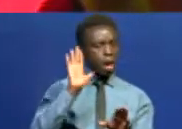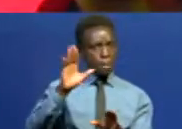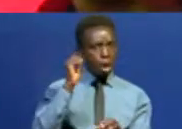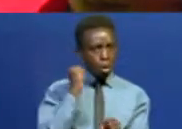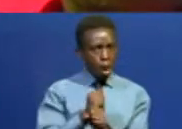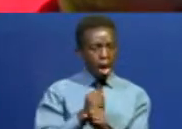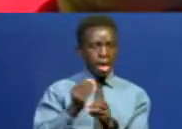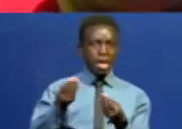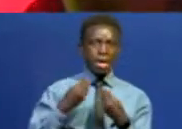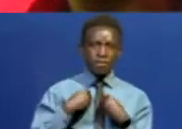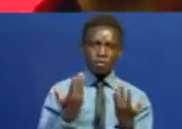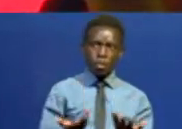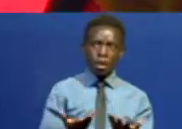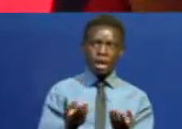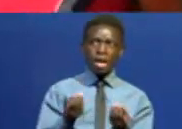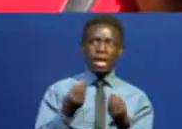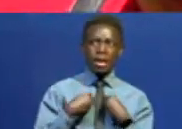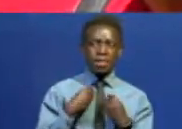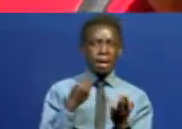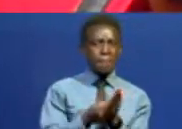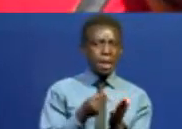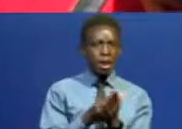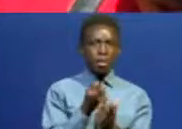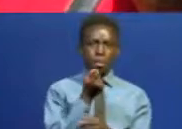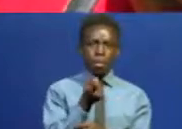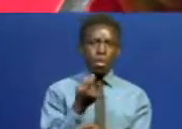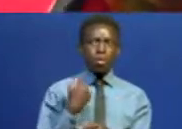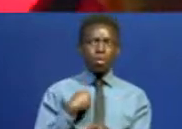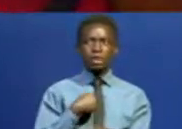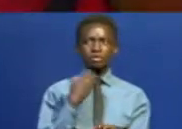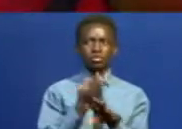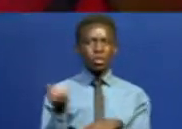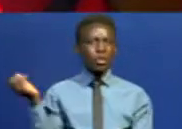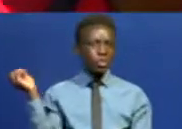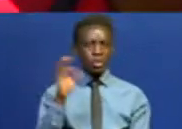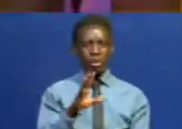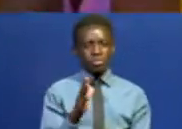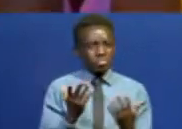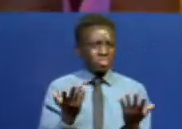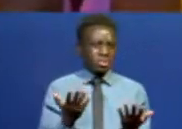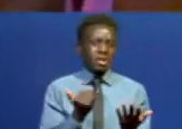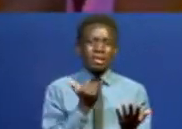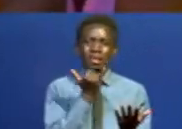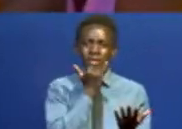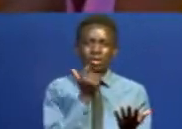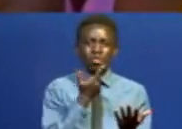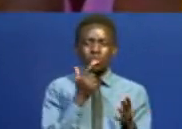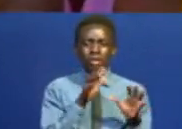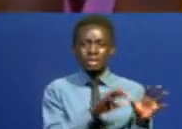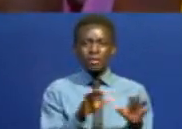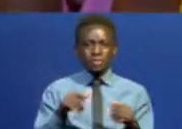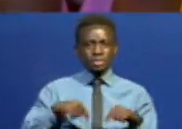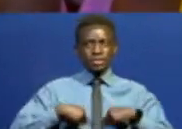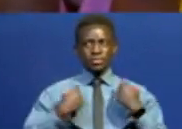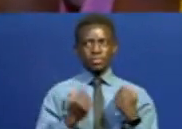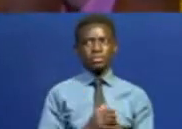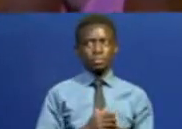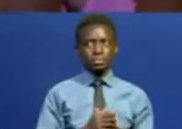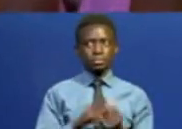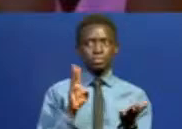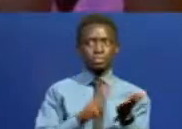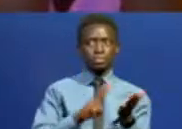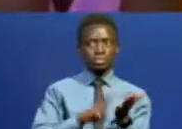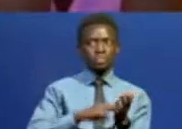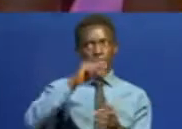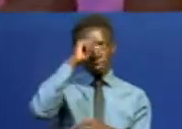kutuajiri, kutupea pesa kidogo kidogo, ili tuende turushe mawe, tupigana. Mwisho ndio tutaumia. The former Migori governor asserted that